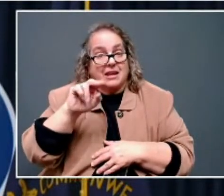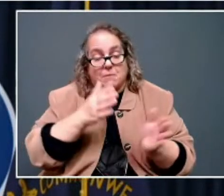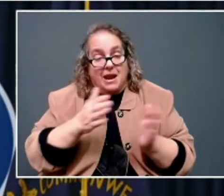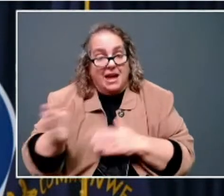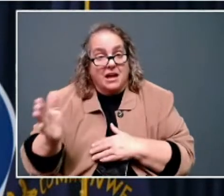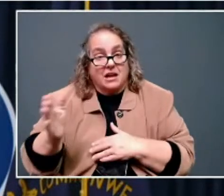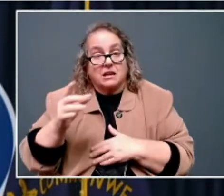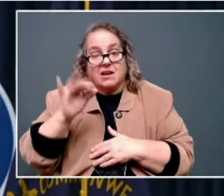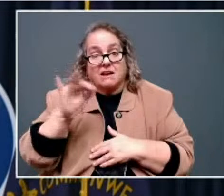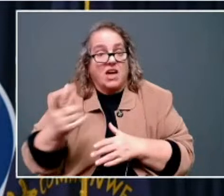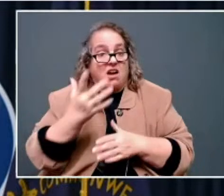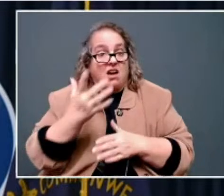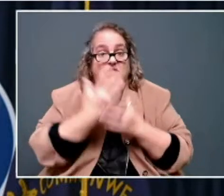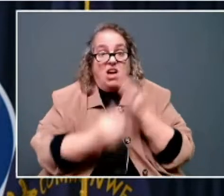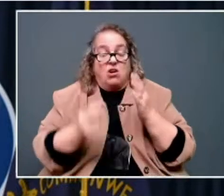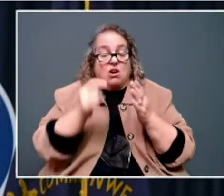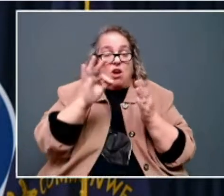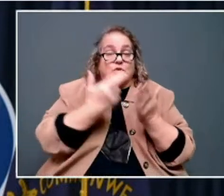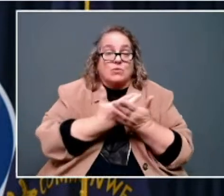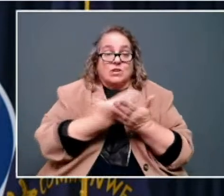doesn't? Third,